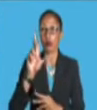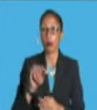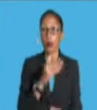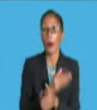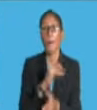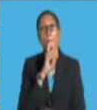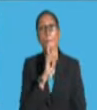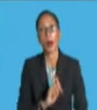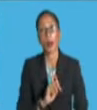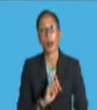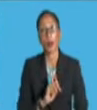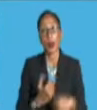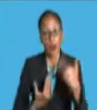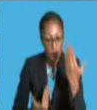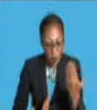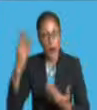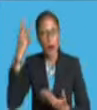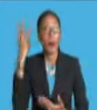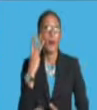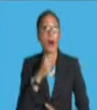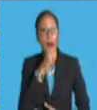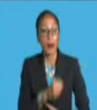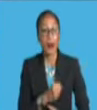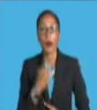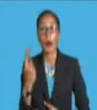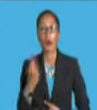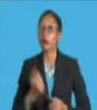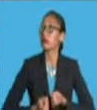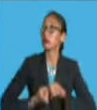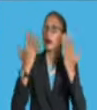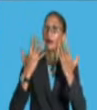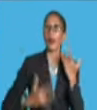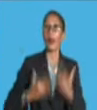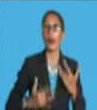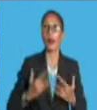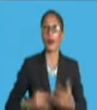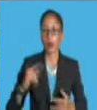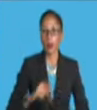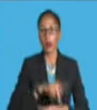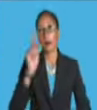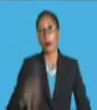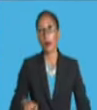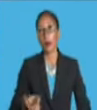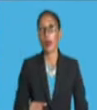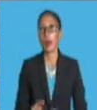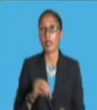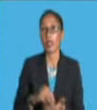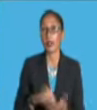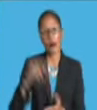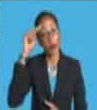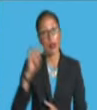its promise of honoring men and women who have sacrificed their lives in the service of the nation.